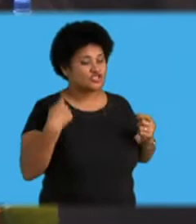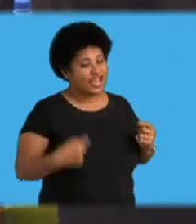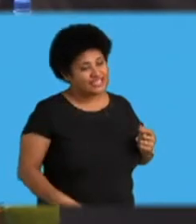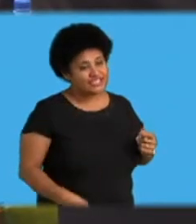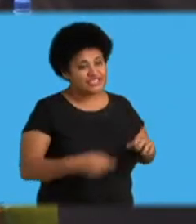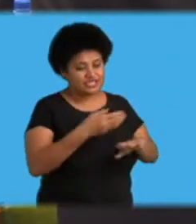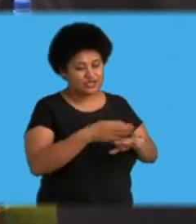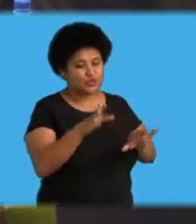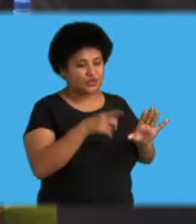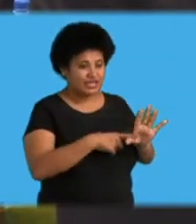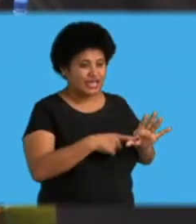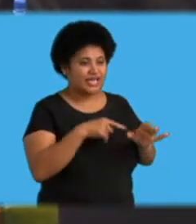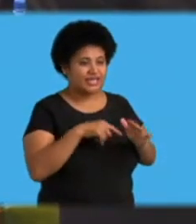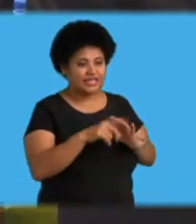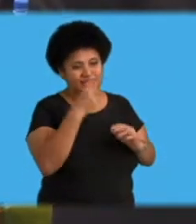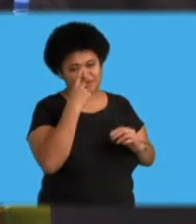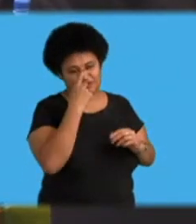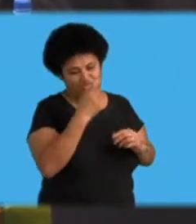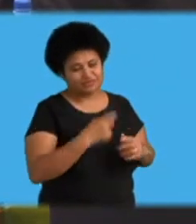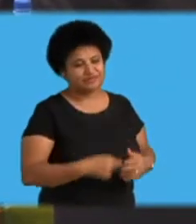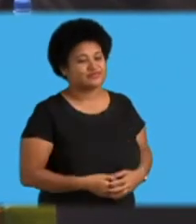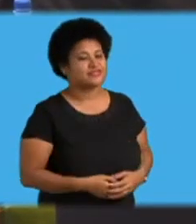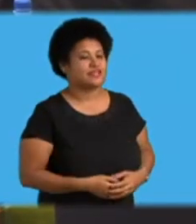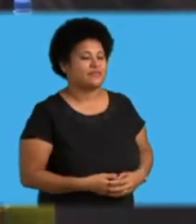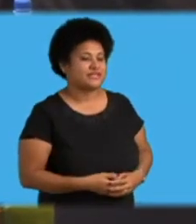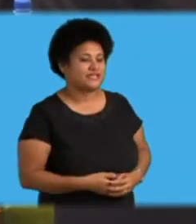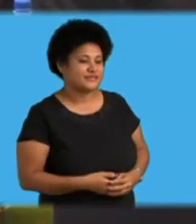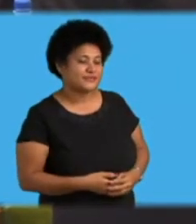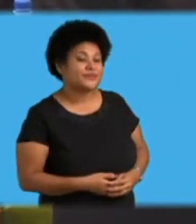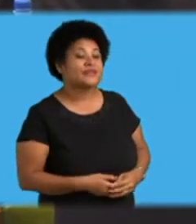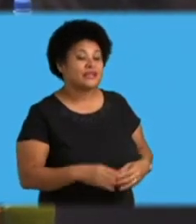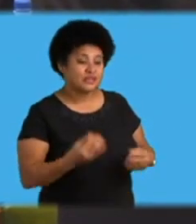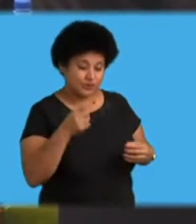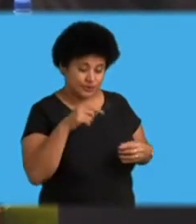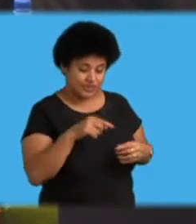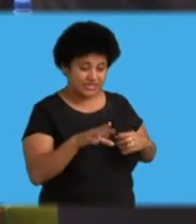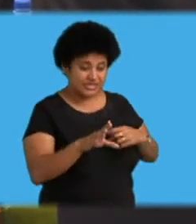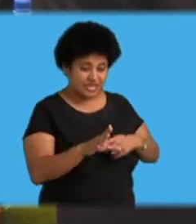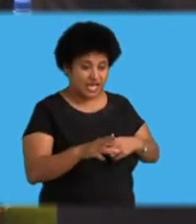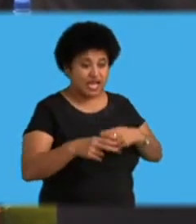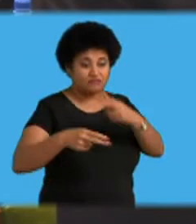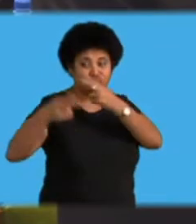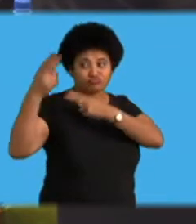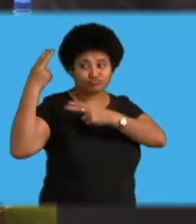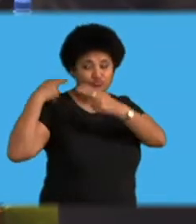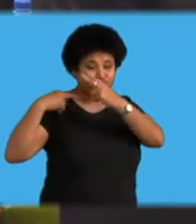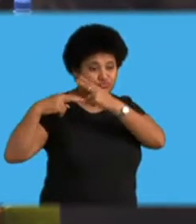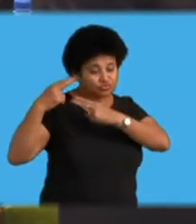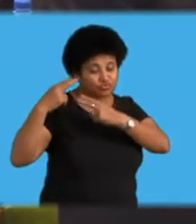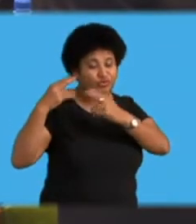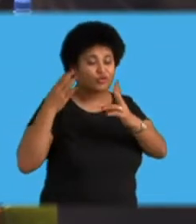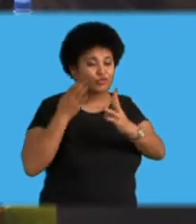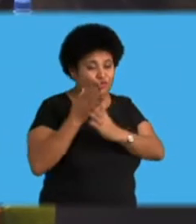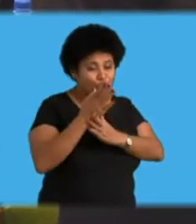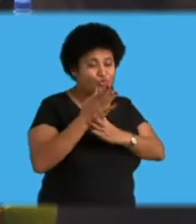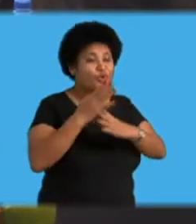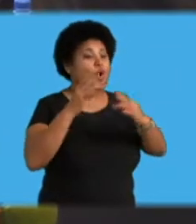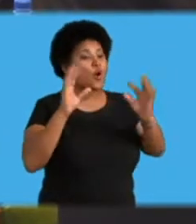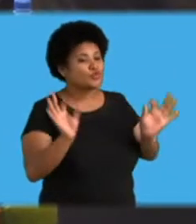museum. February this year, the theme was heritage unfolds through songs, chants,